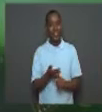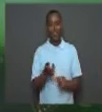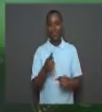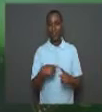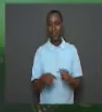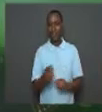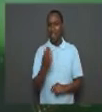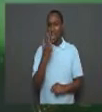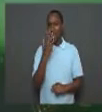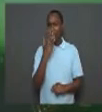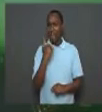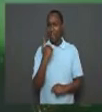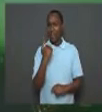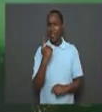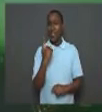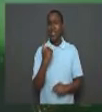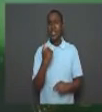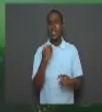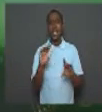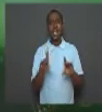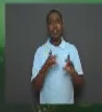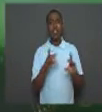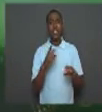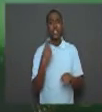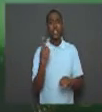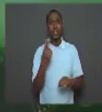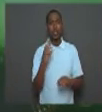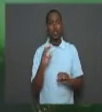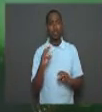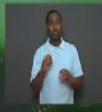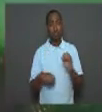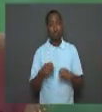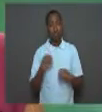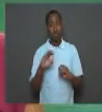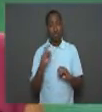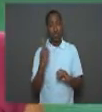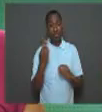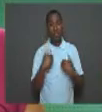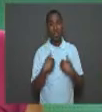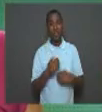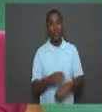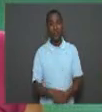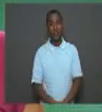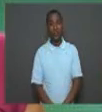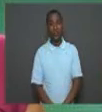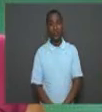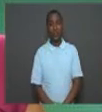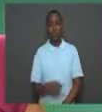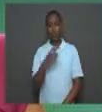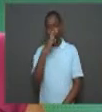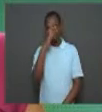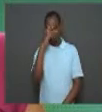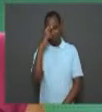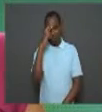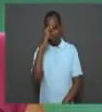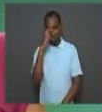to why it is beneficial to classify organisms. The reasons you